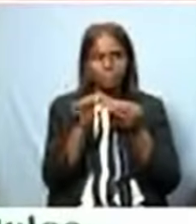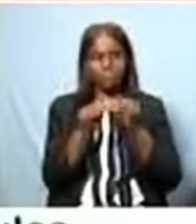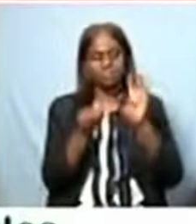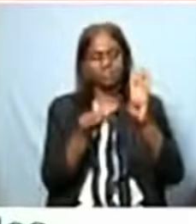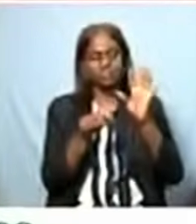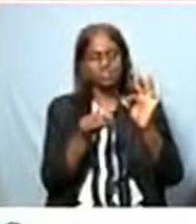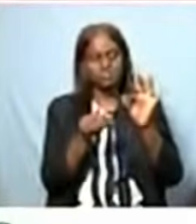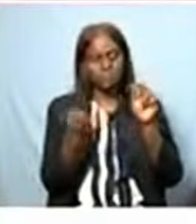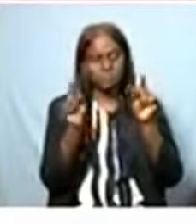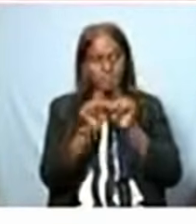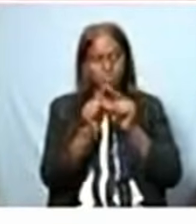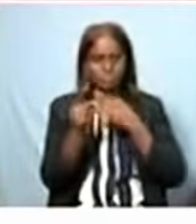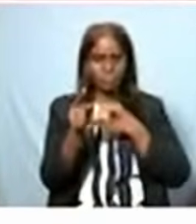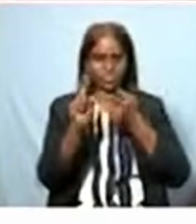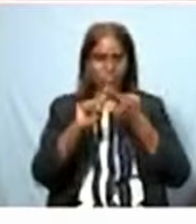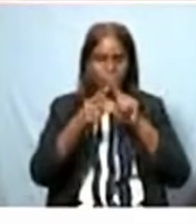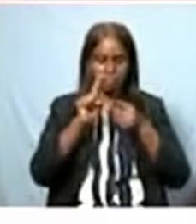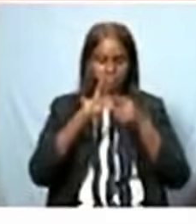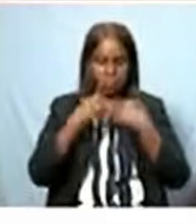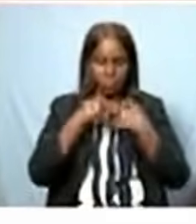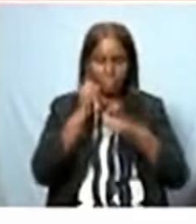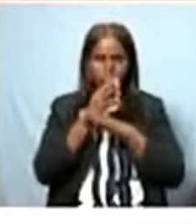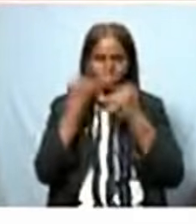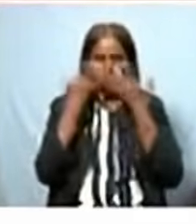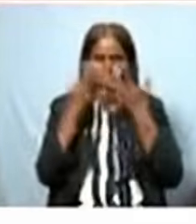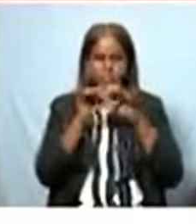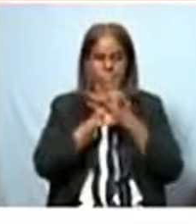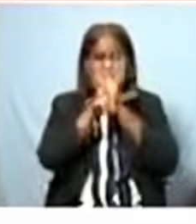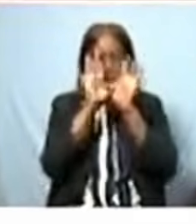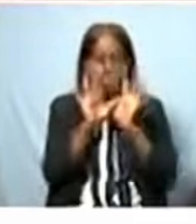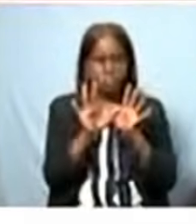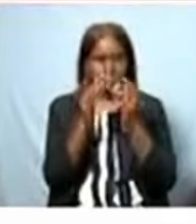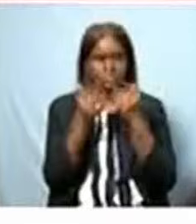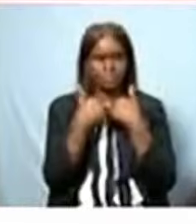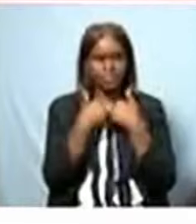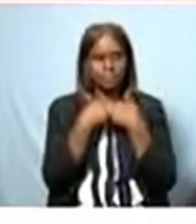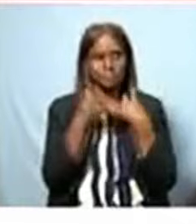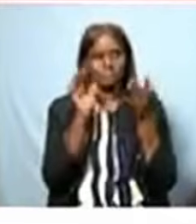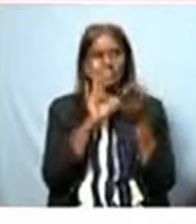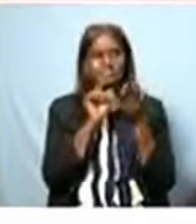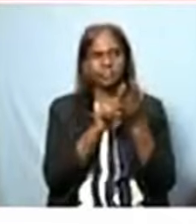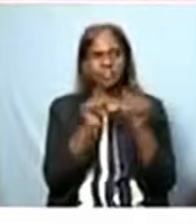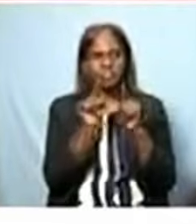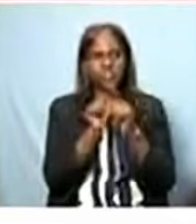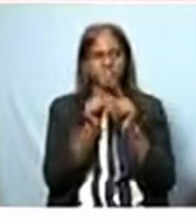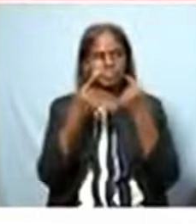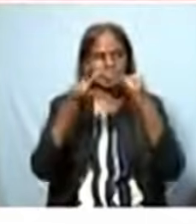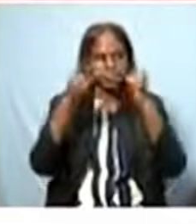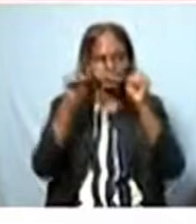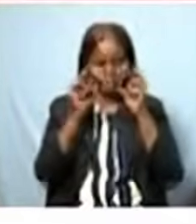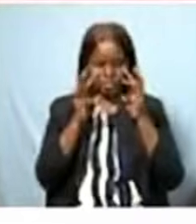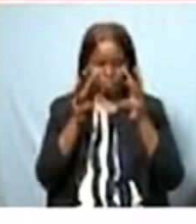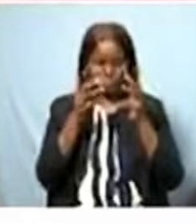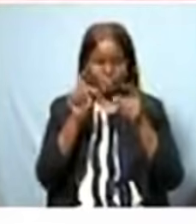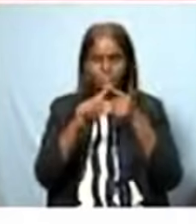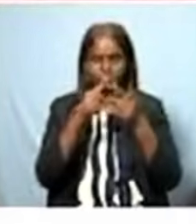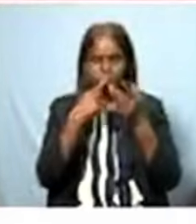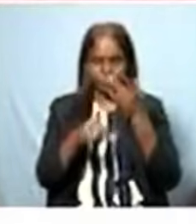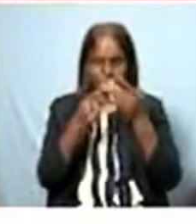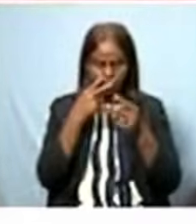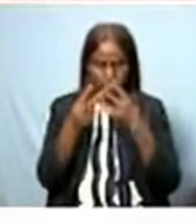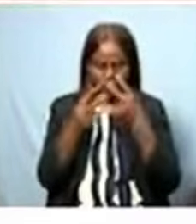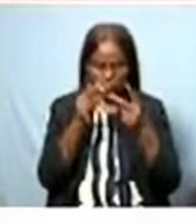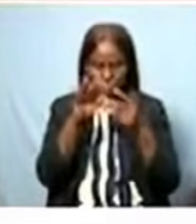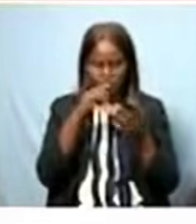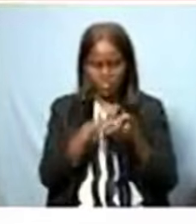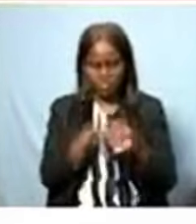which both of my colleagues have alluded to, clearly has provided a progressive way to look at the